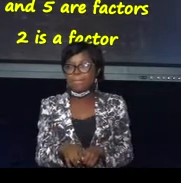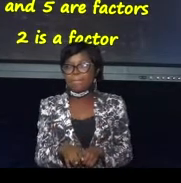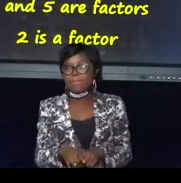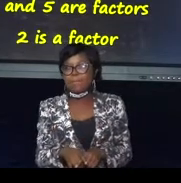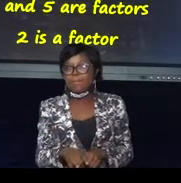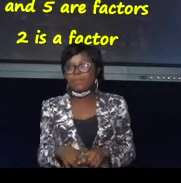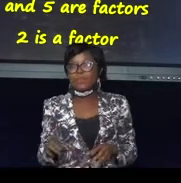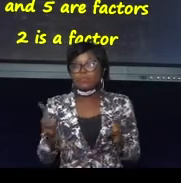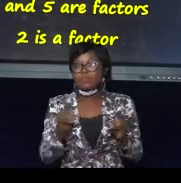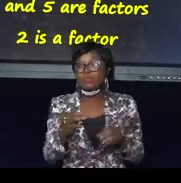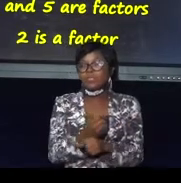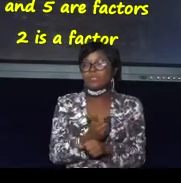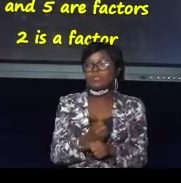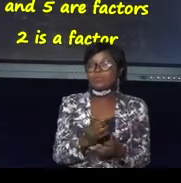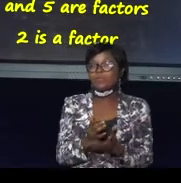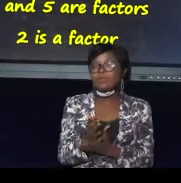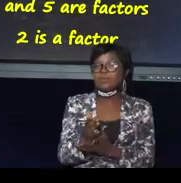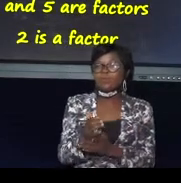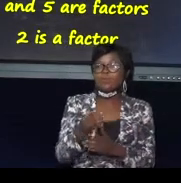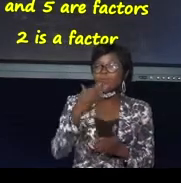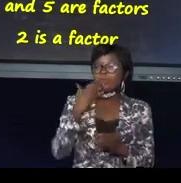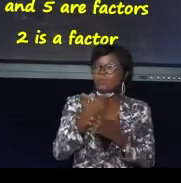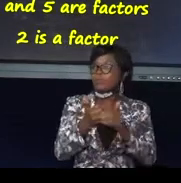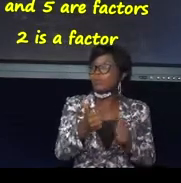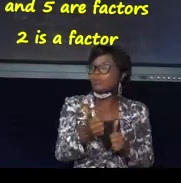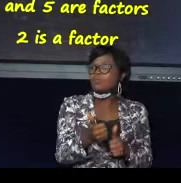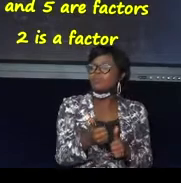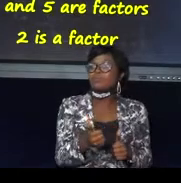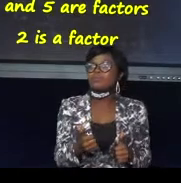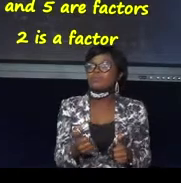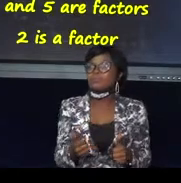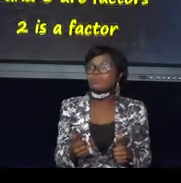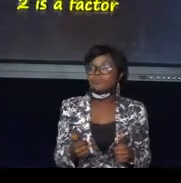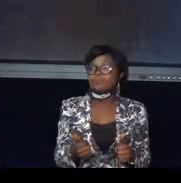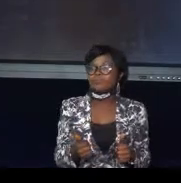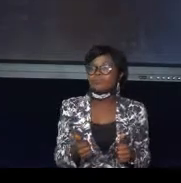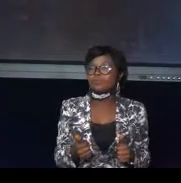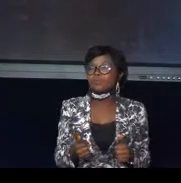Only 2 is a factor. Did you get it right? Brilliant one.